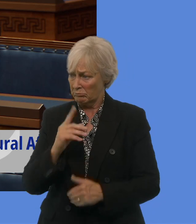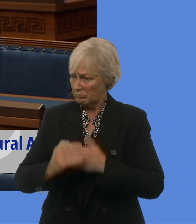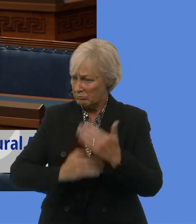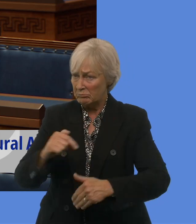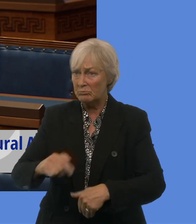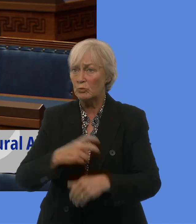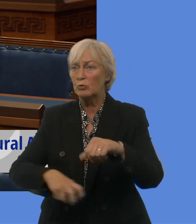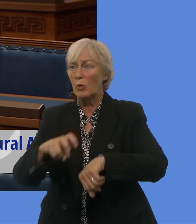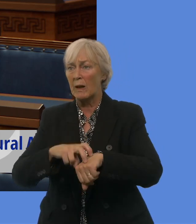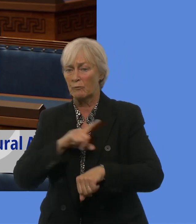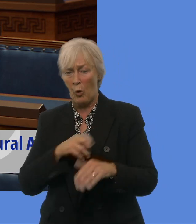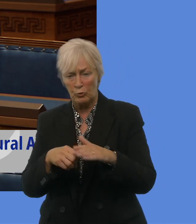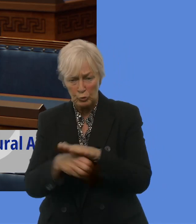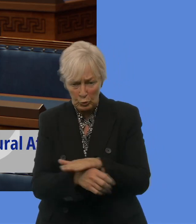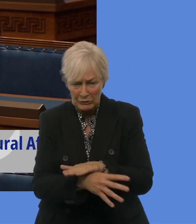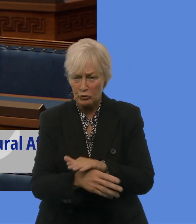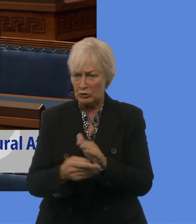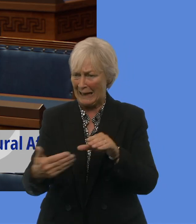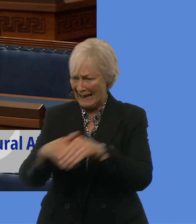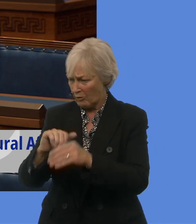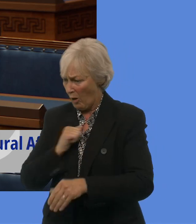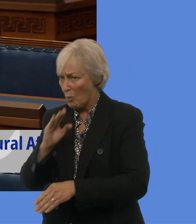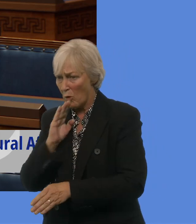Ireland in relation to sewage pollution in our waterways is